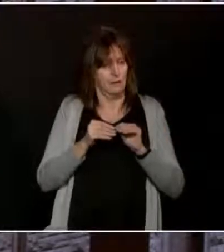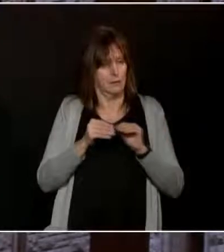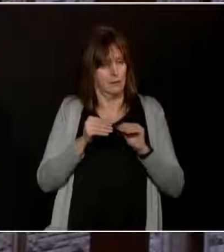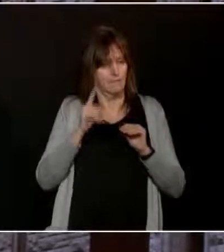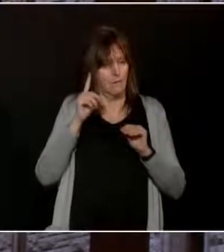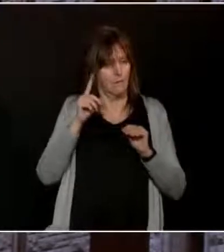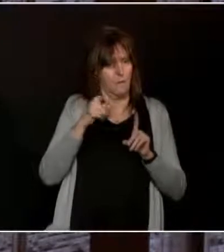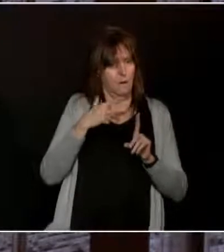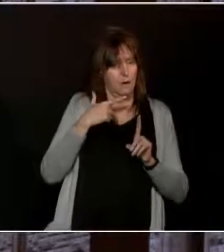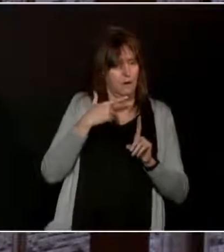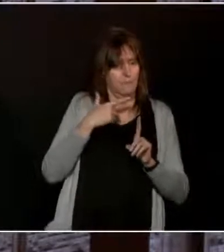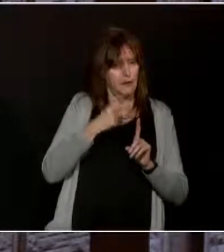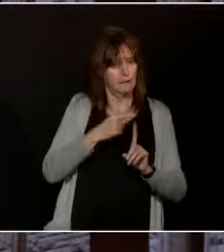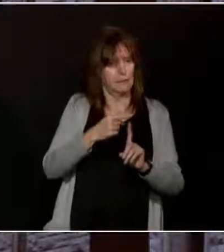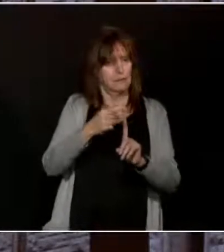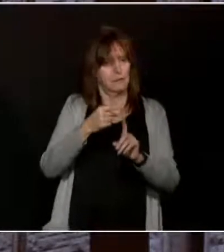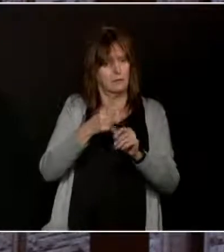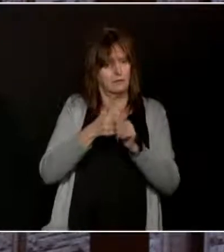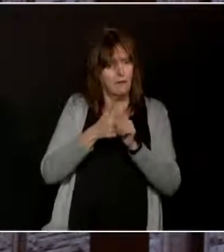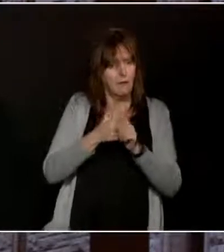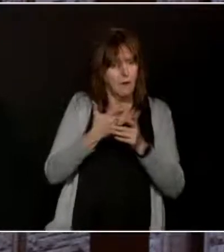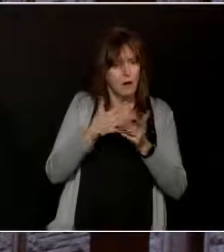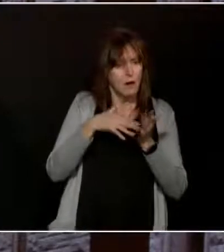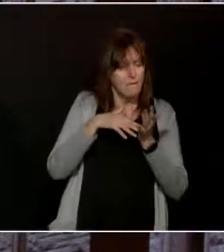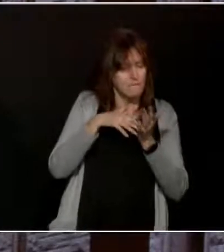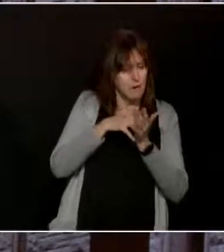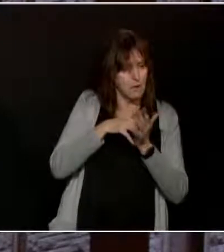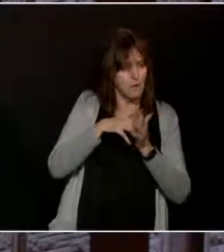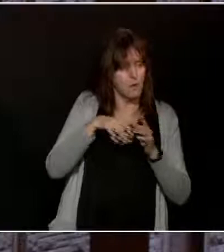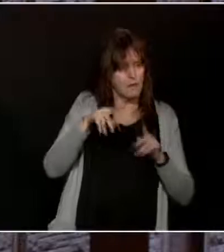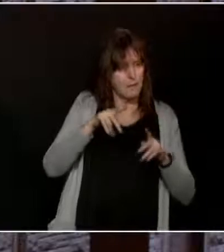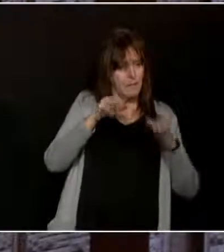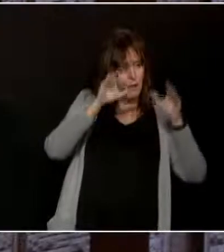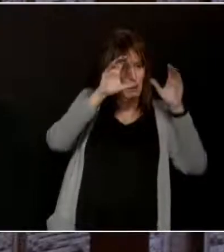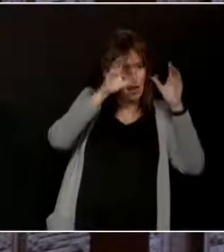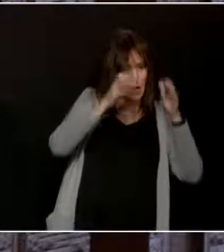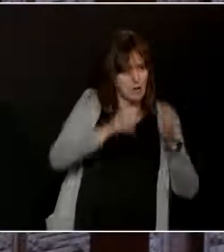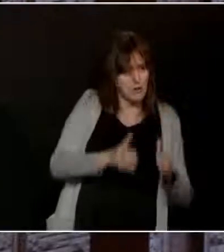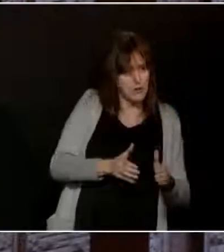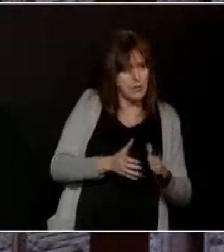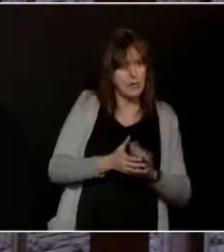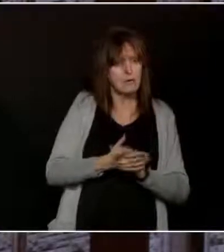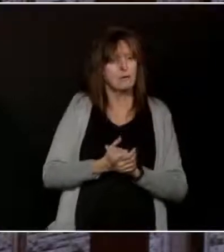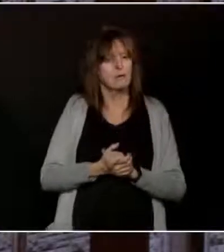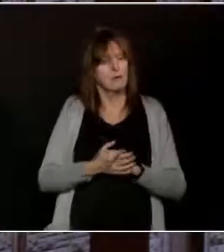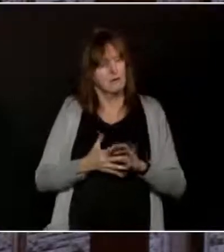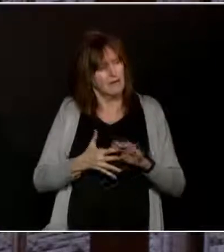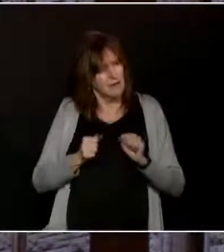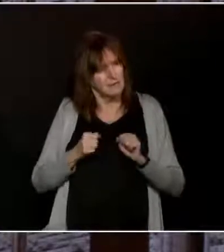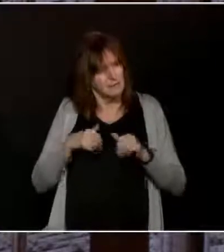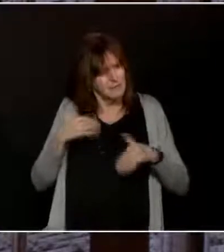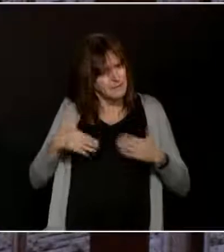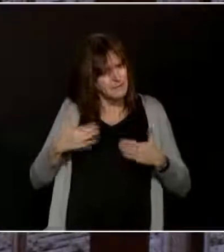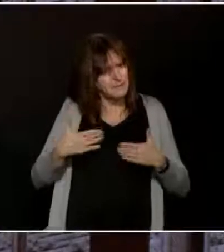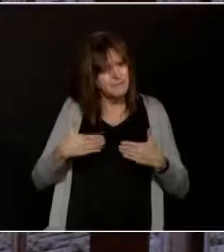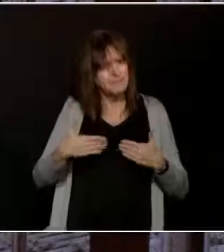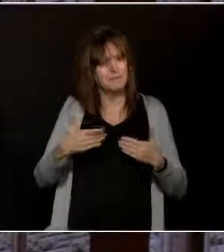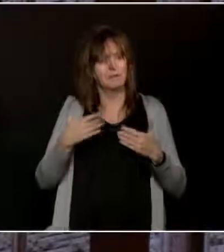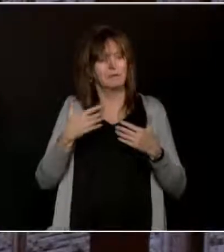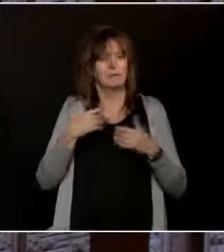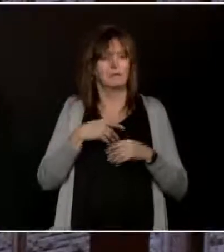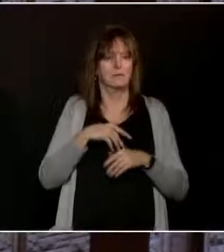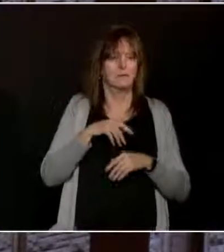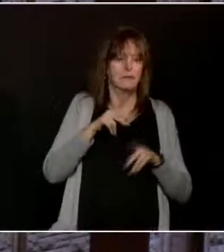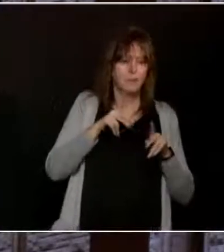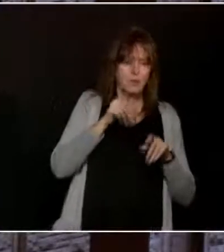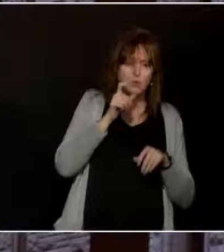as possible. We have really undertaken to do our most at-risk populations, and we've just about completed all that,